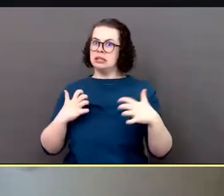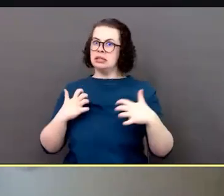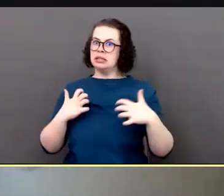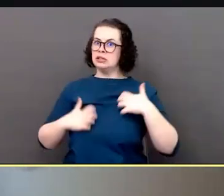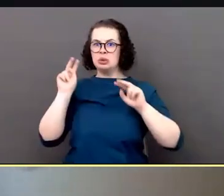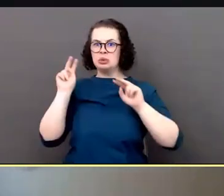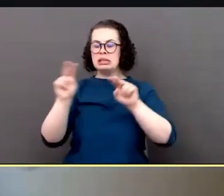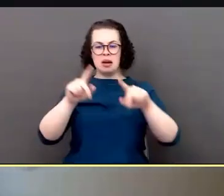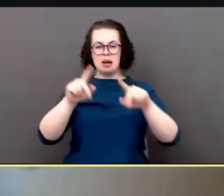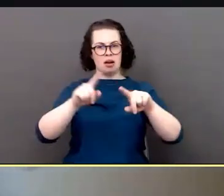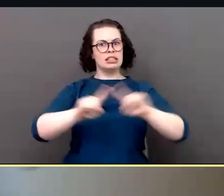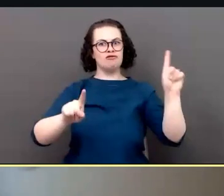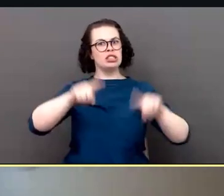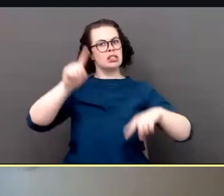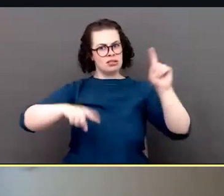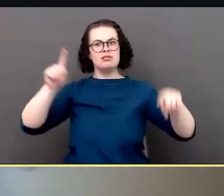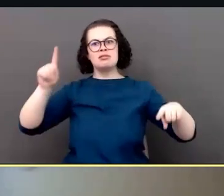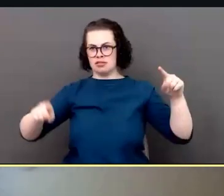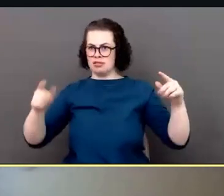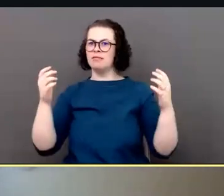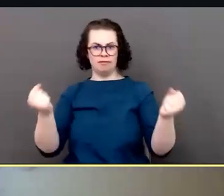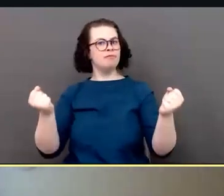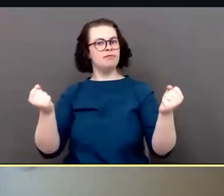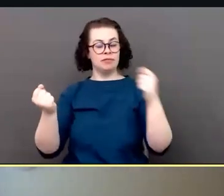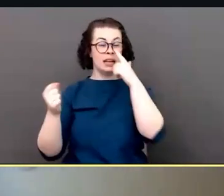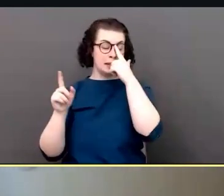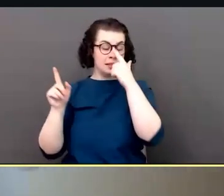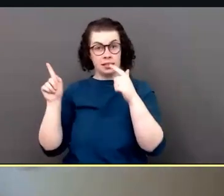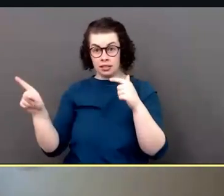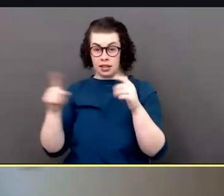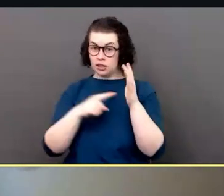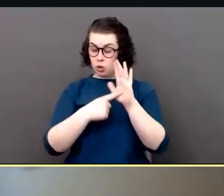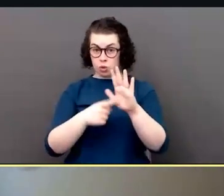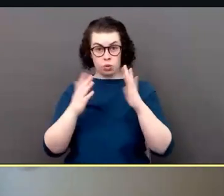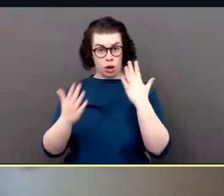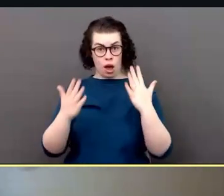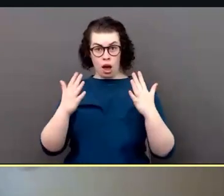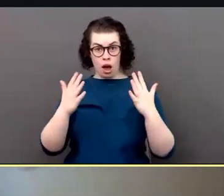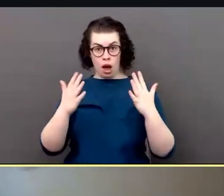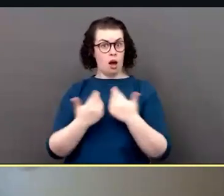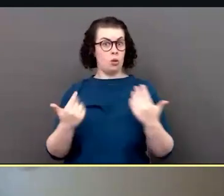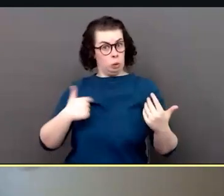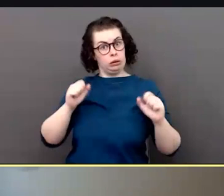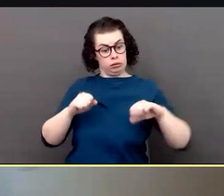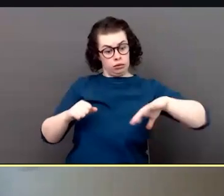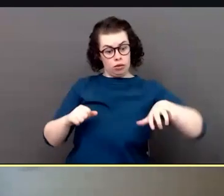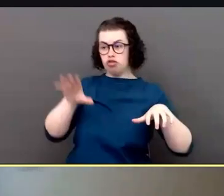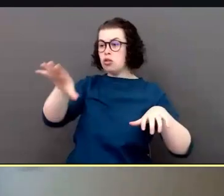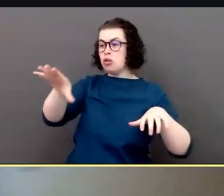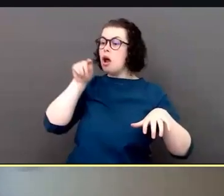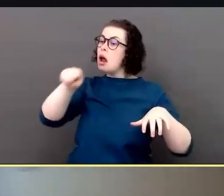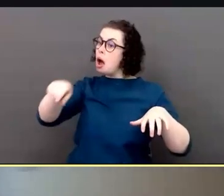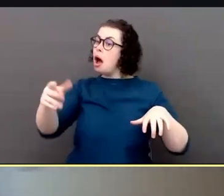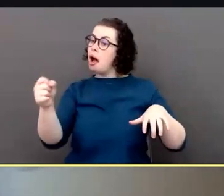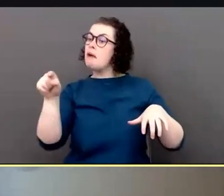and I think it illustrates how you can actually maybe learn something from other countries that do things in a different way. But